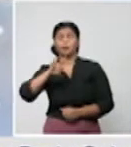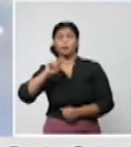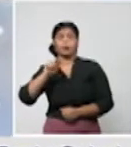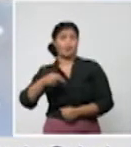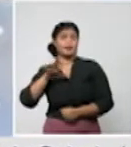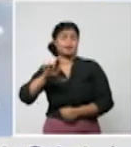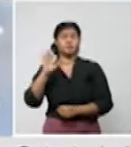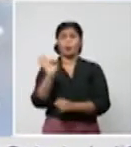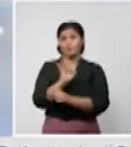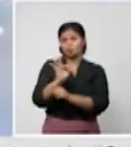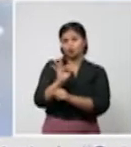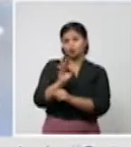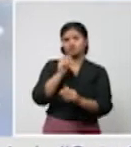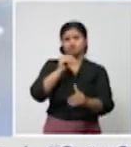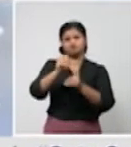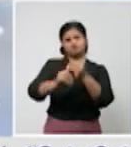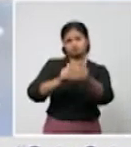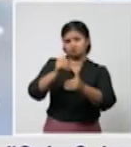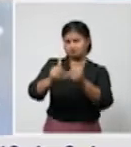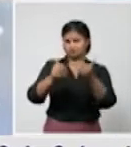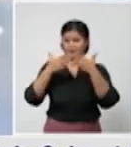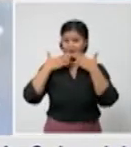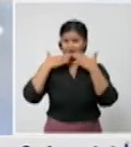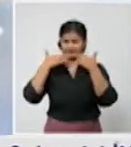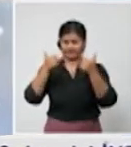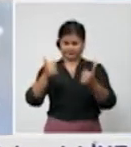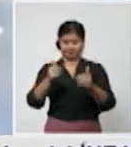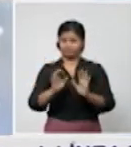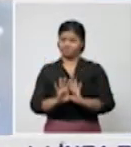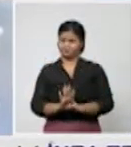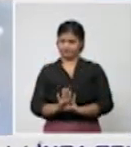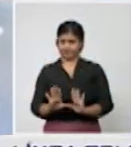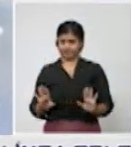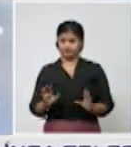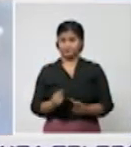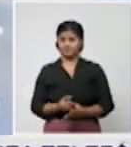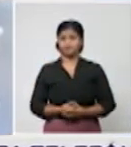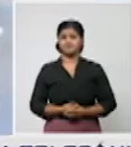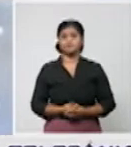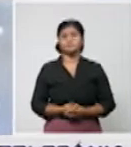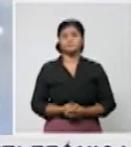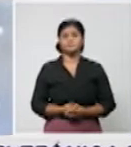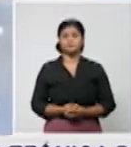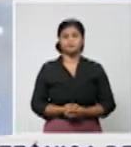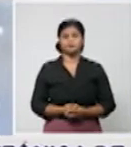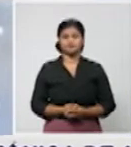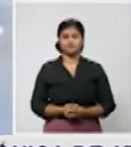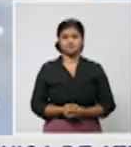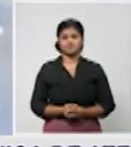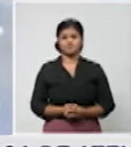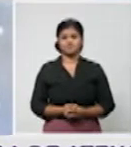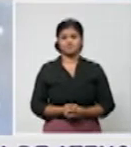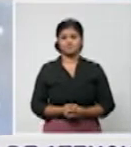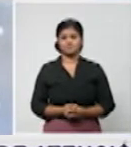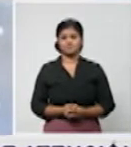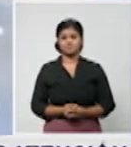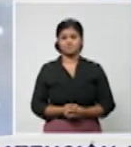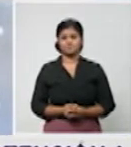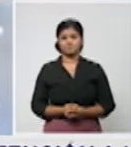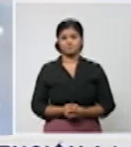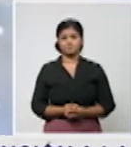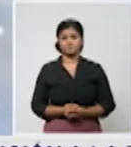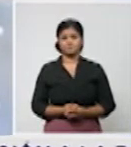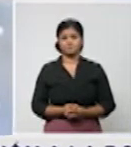country, for a mortality rate of 3.26%, which compared to the regional rate of